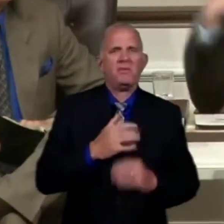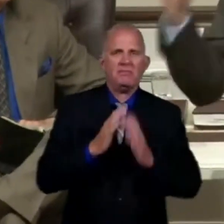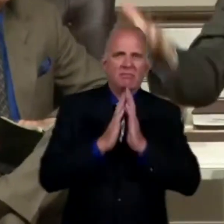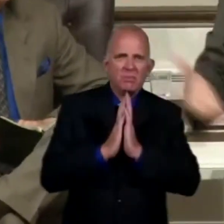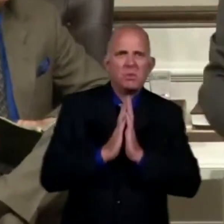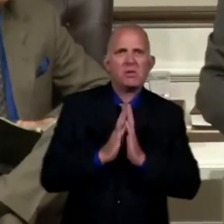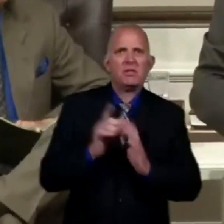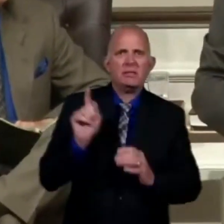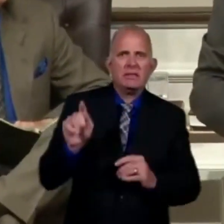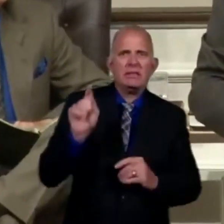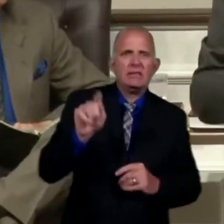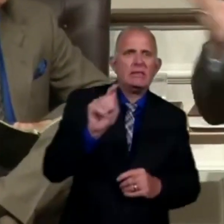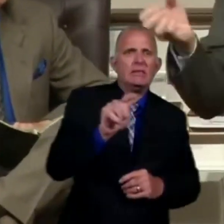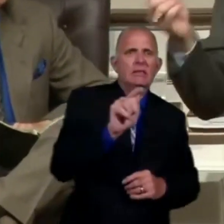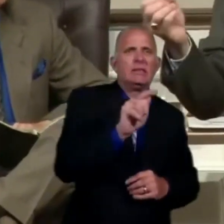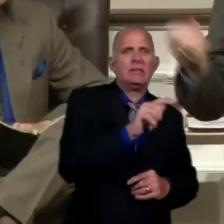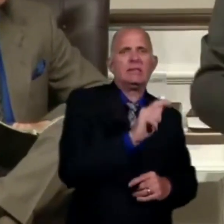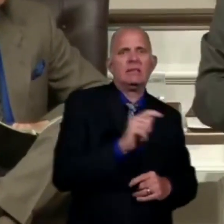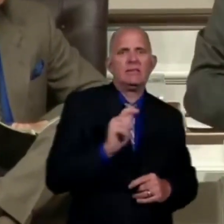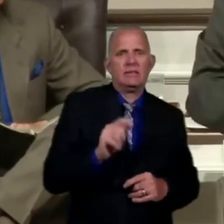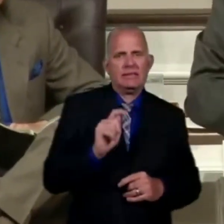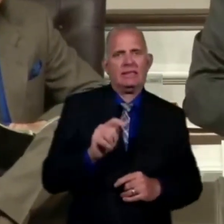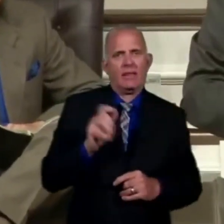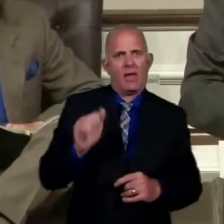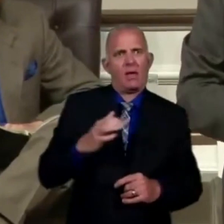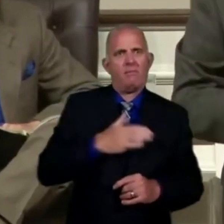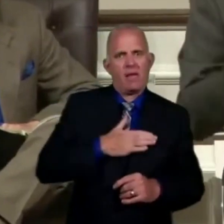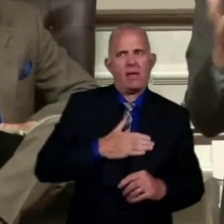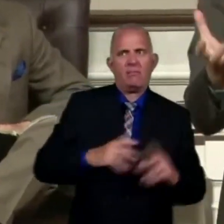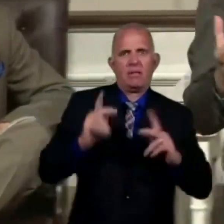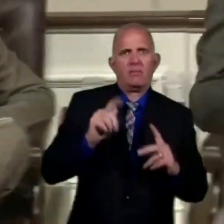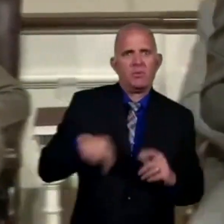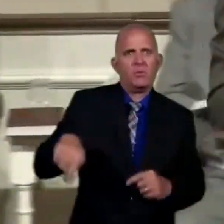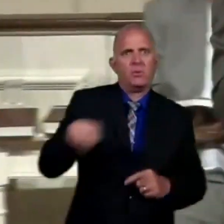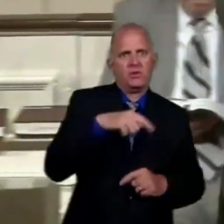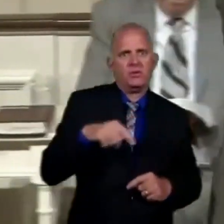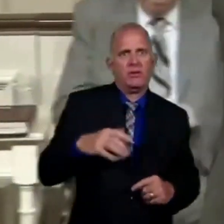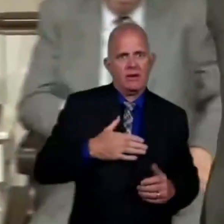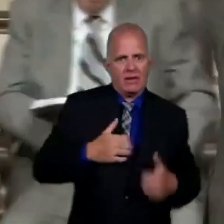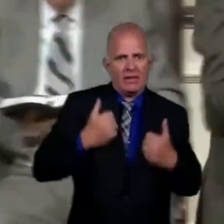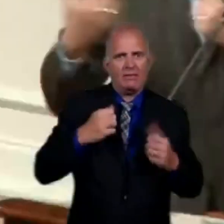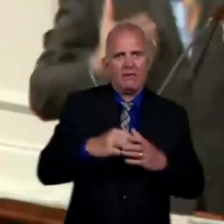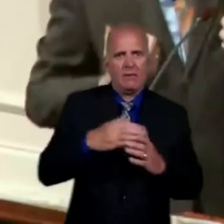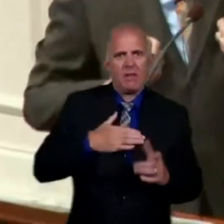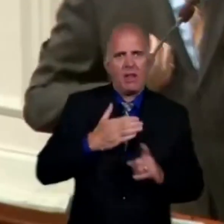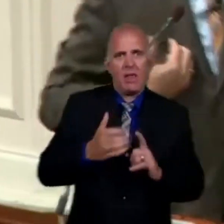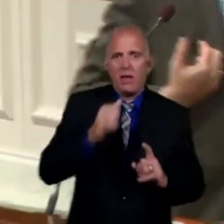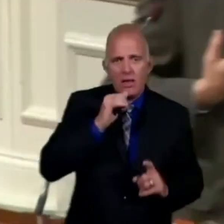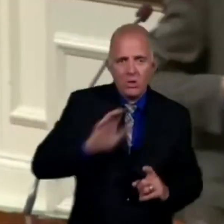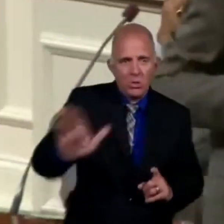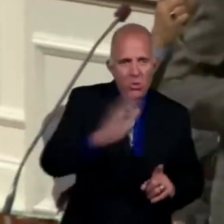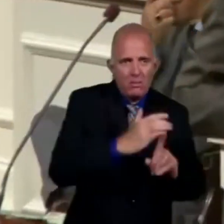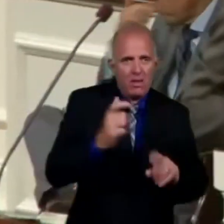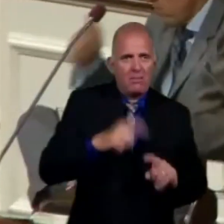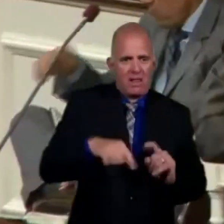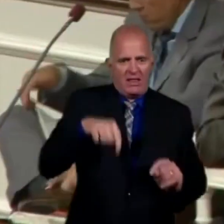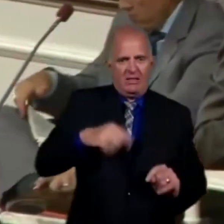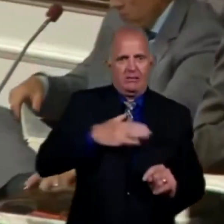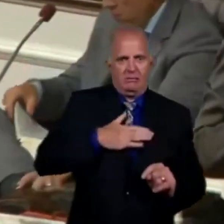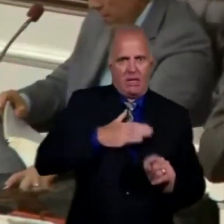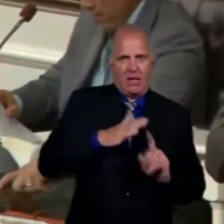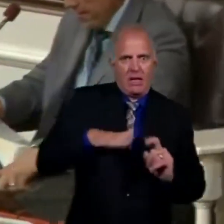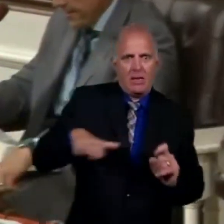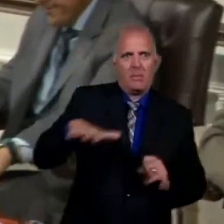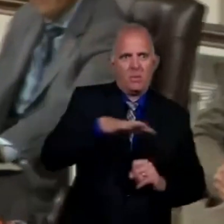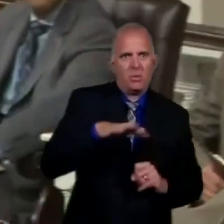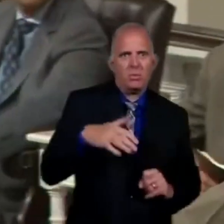them. I pray for them every day. They're my people. They live in my neighborhood. They don't live in your neighborhood. They live in my neighborhood.